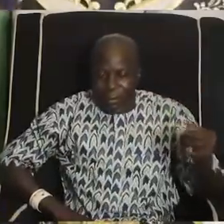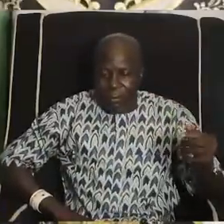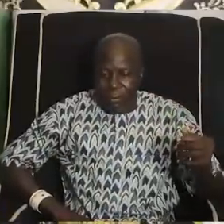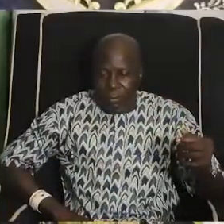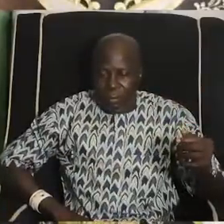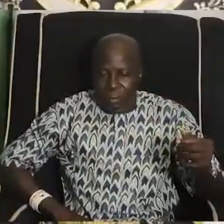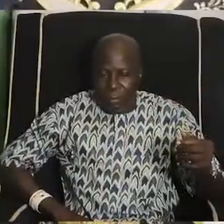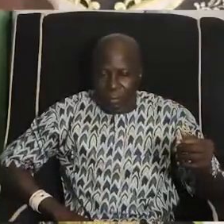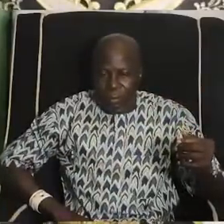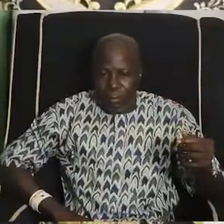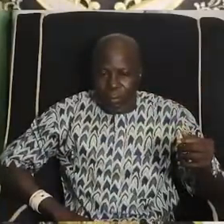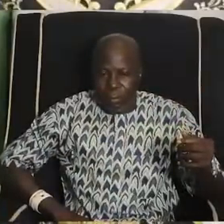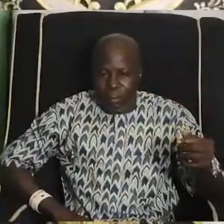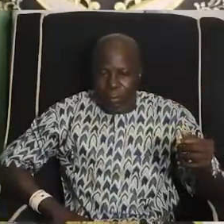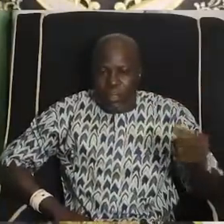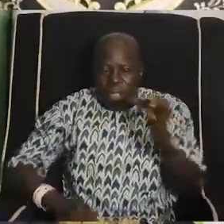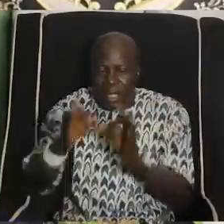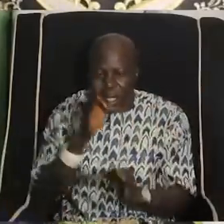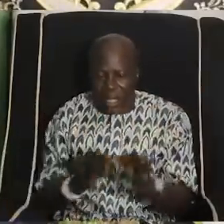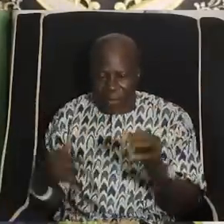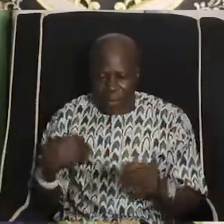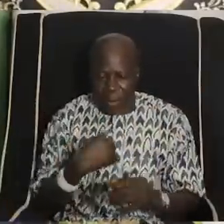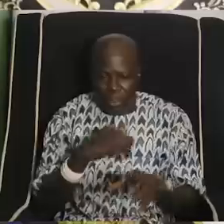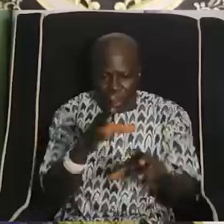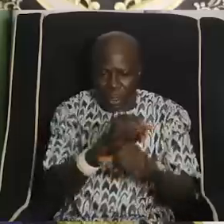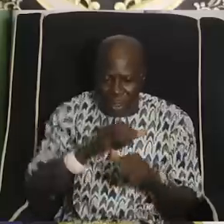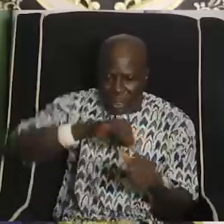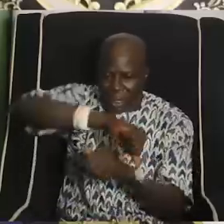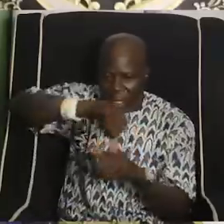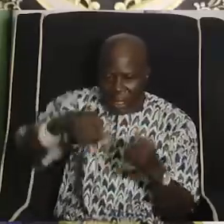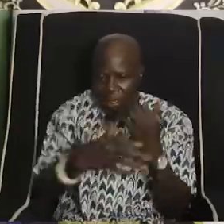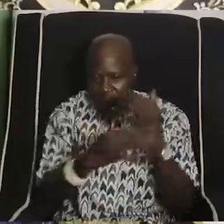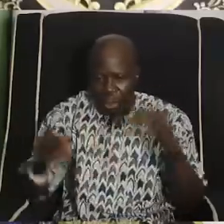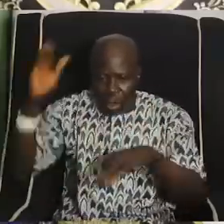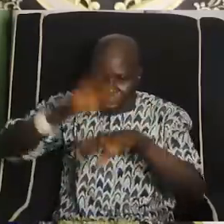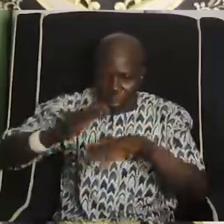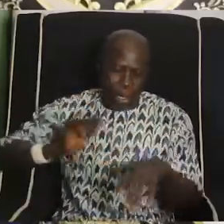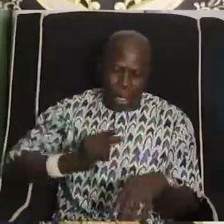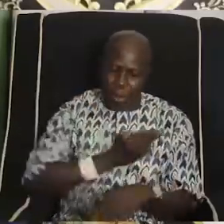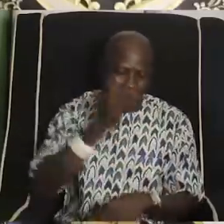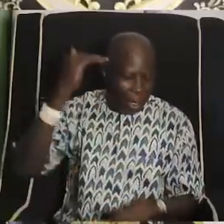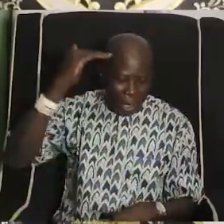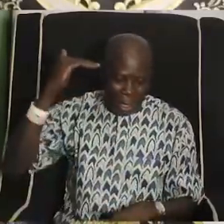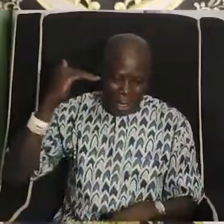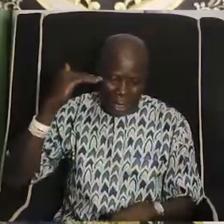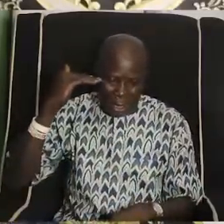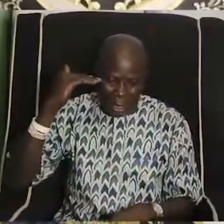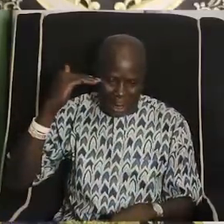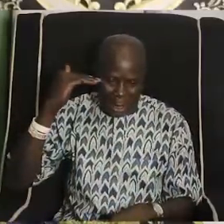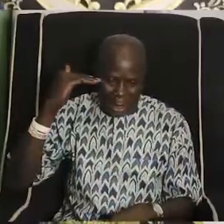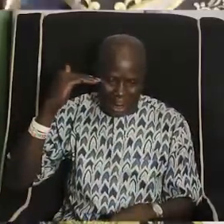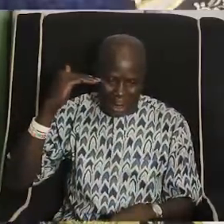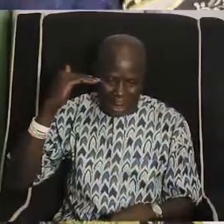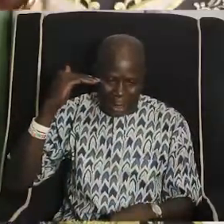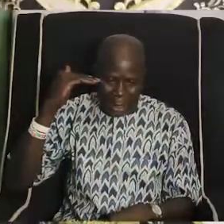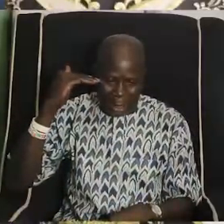gberu ororo re nla to da ni wa lori. If we take the grace of God that has anointed on our head. Ti mo tun wa ko don agbara kan wa nbi